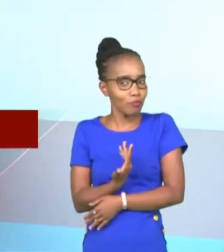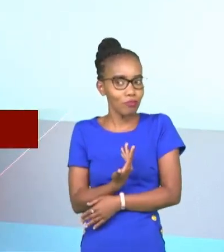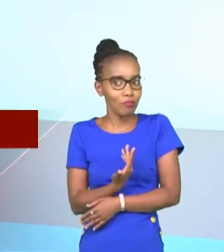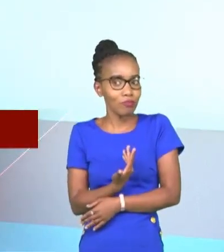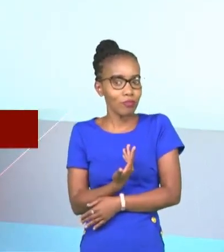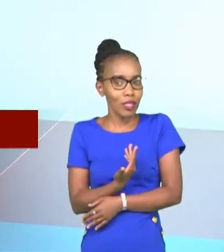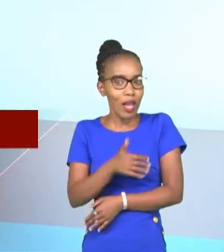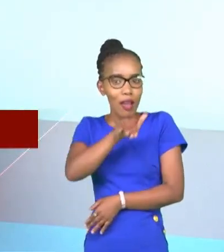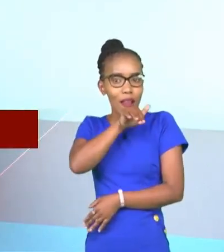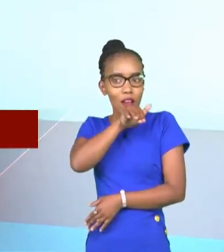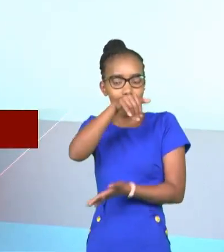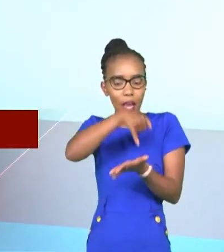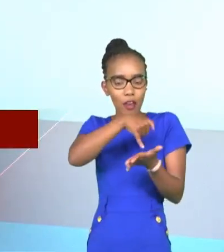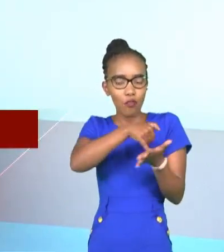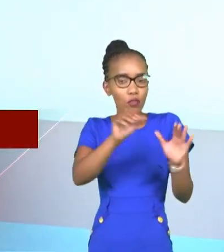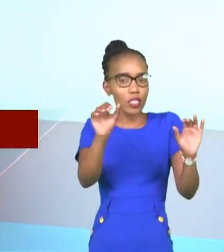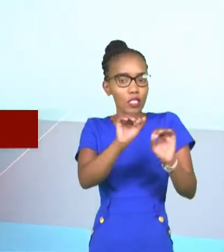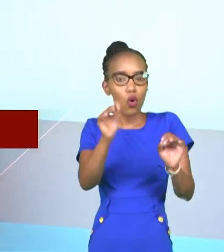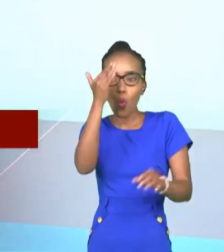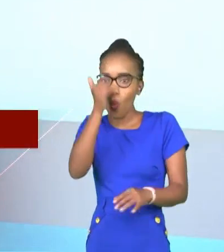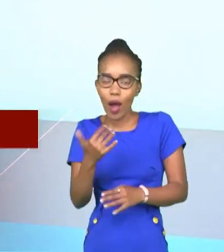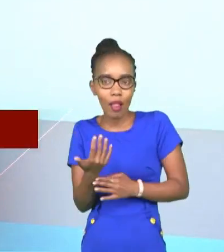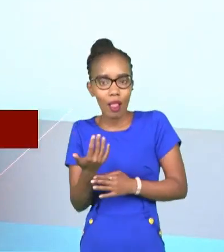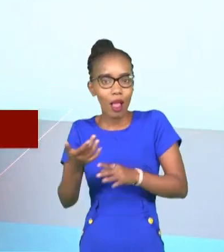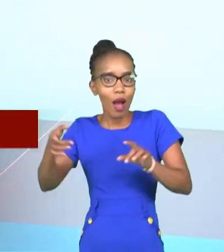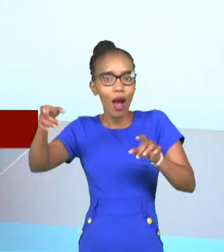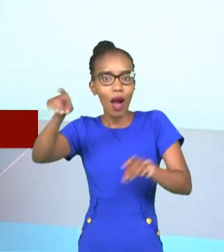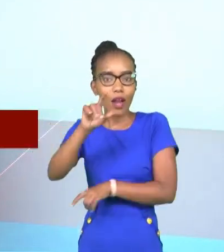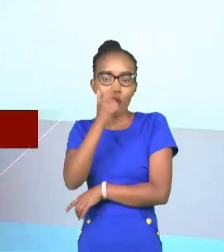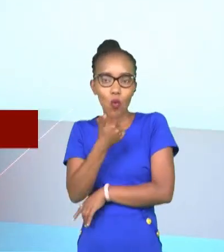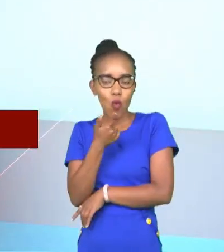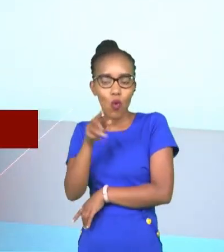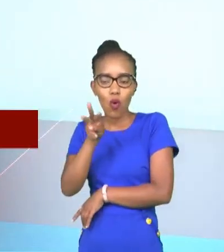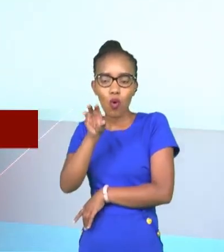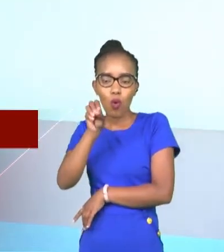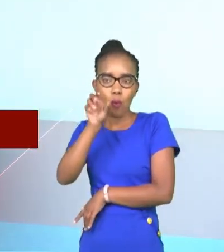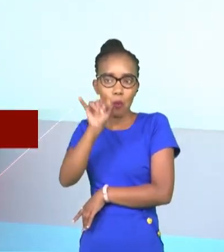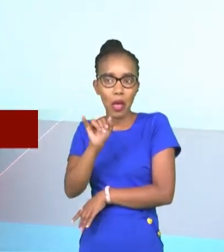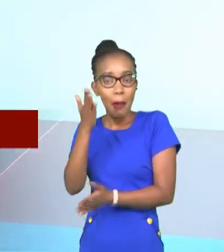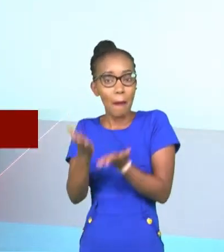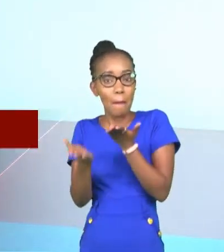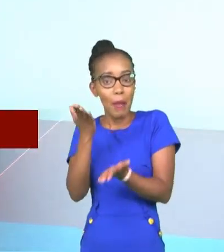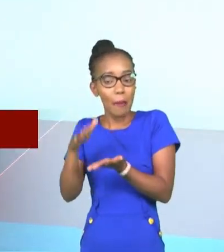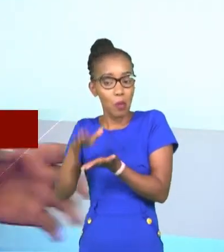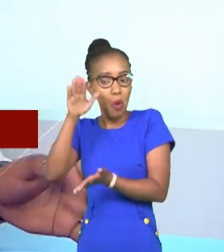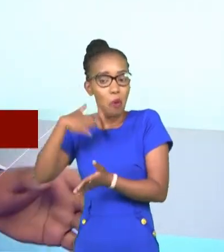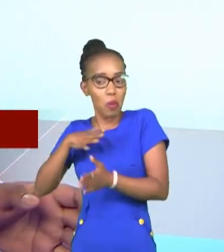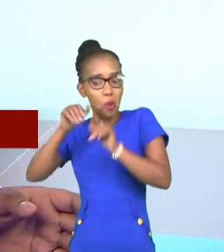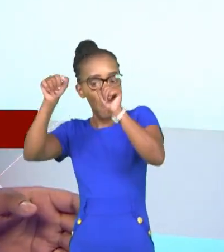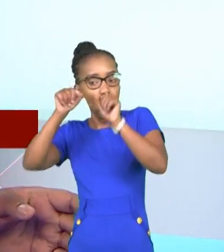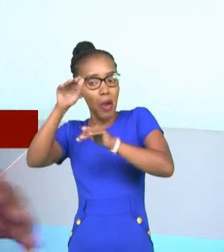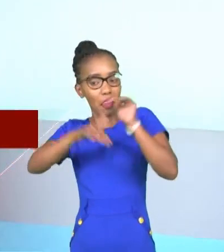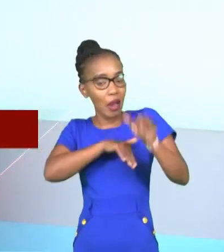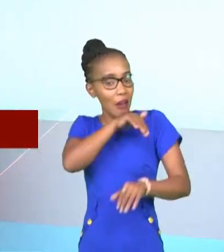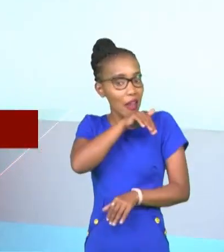out Raila Odinga. I don't know why. They have added in Gideon Moi. Maybe he has more following than Raila Odinga. I do not